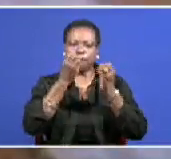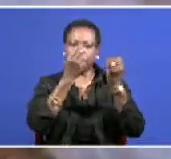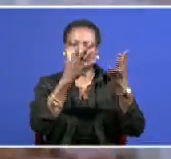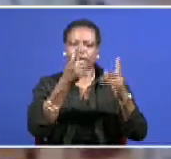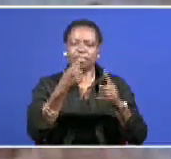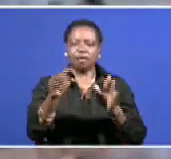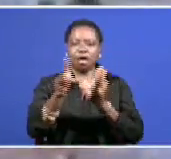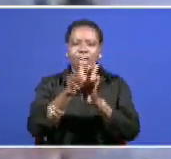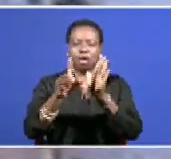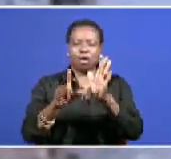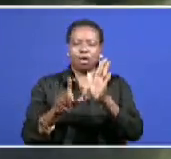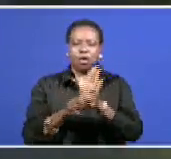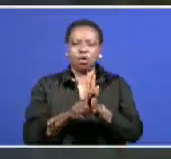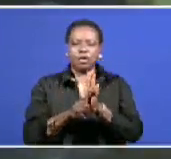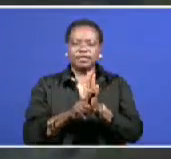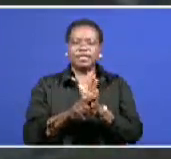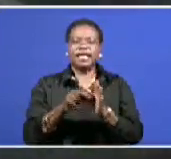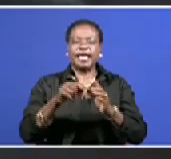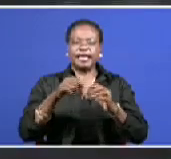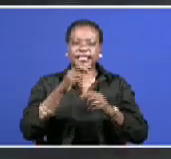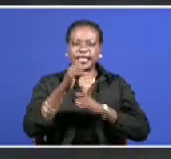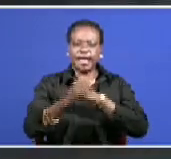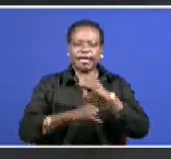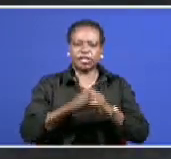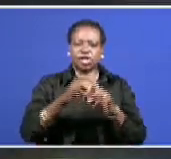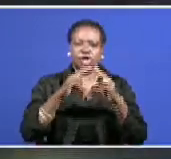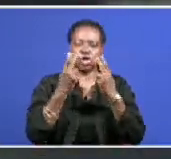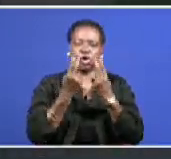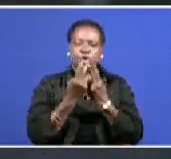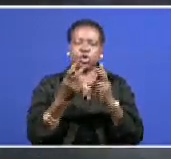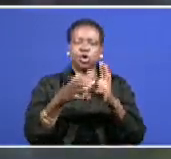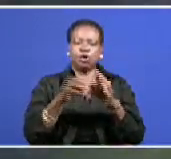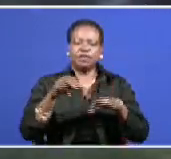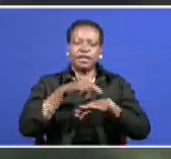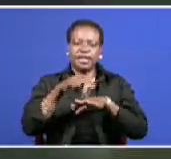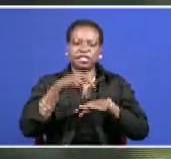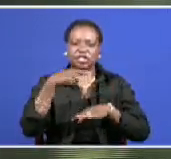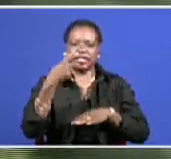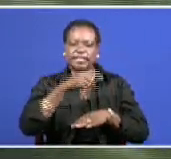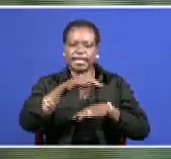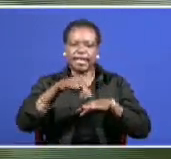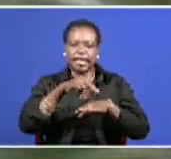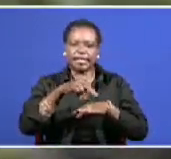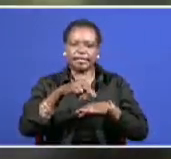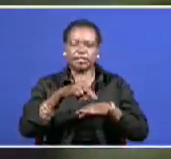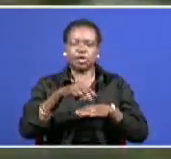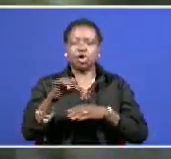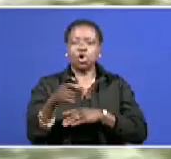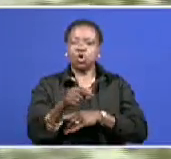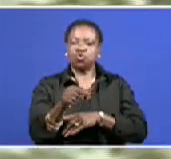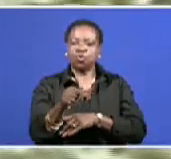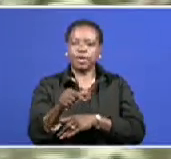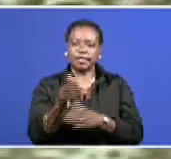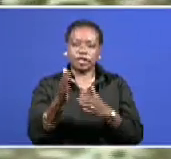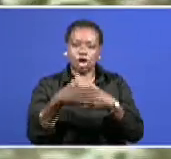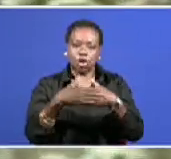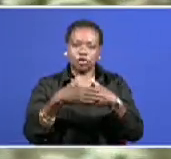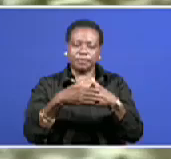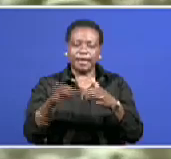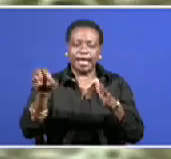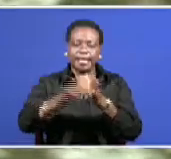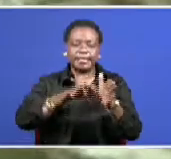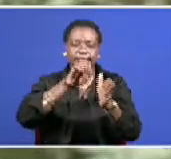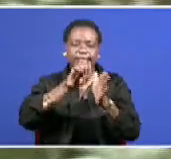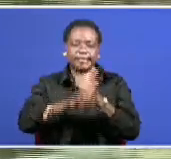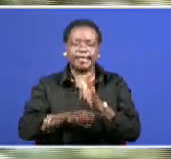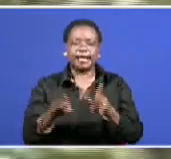from the International Union for Conservation of Nature suggests that the Nassau grouper is just shy of being extinct, as it now